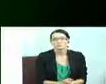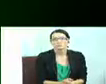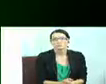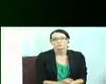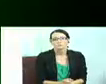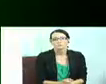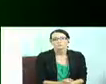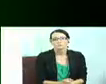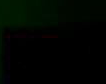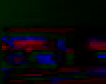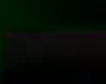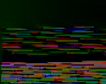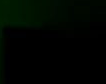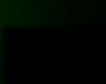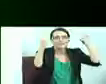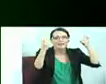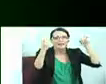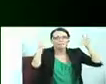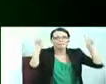Hallelujah!